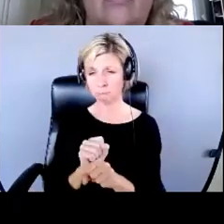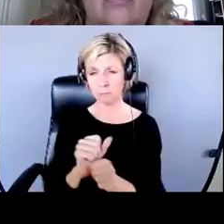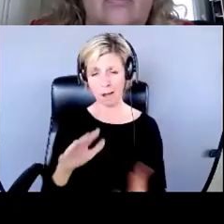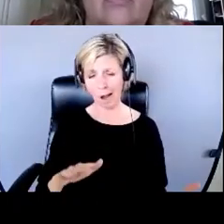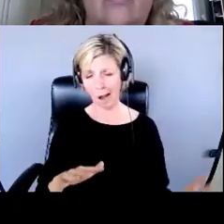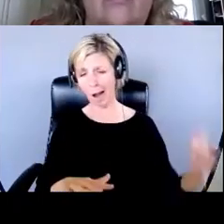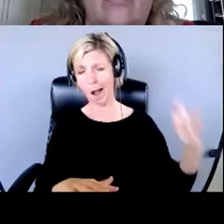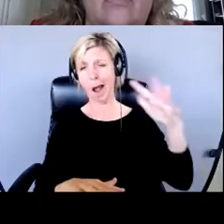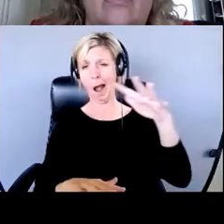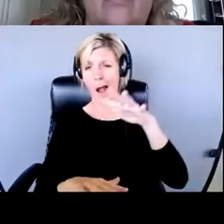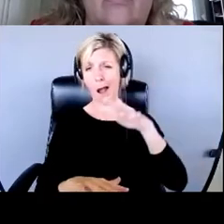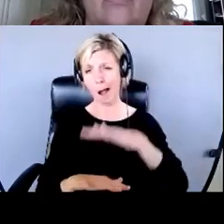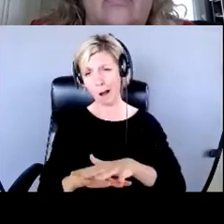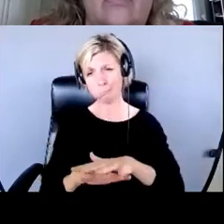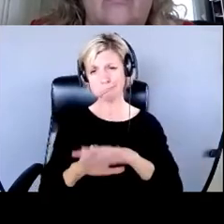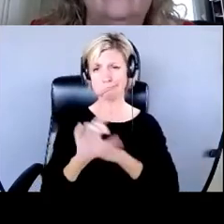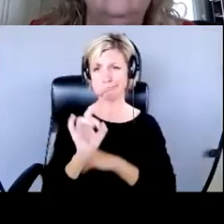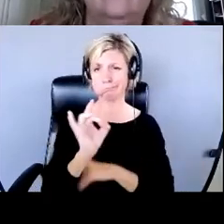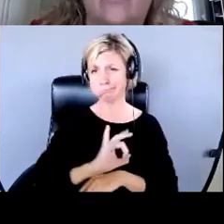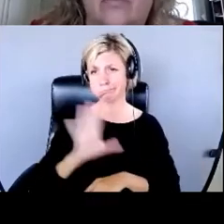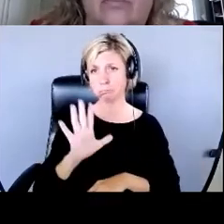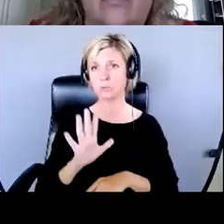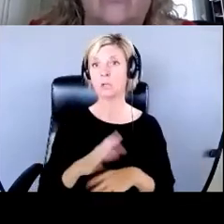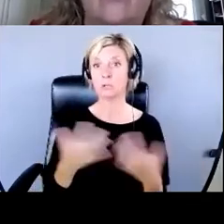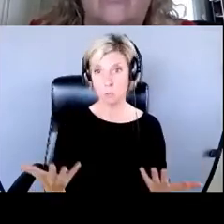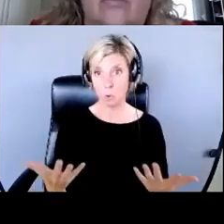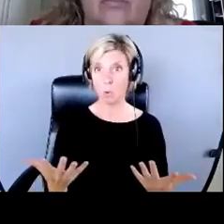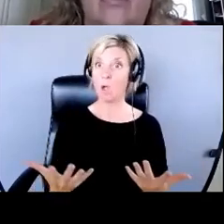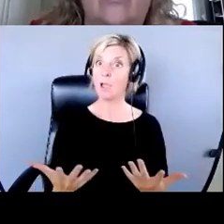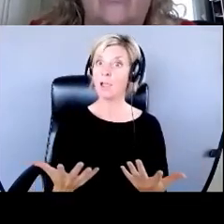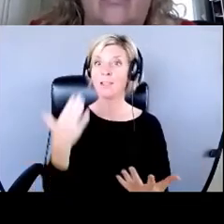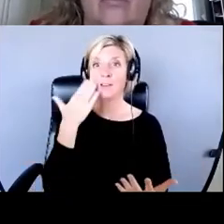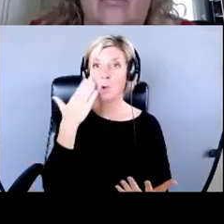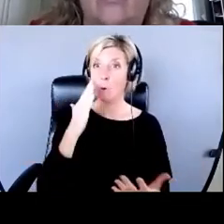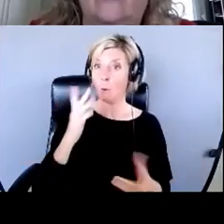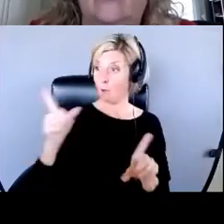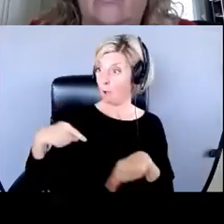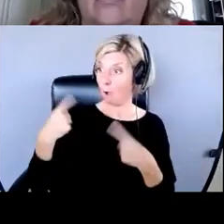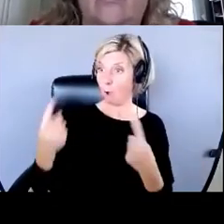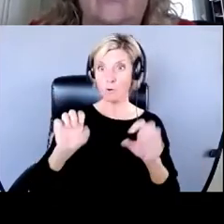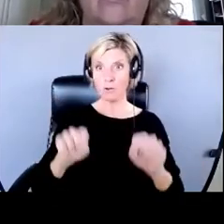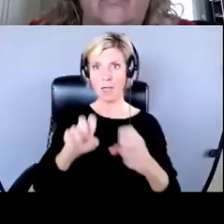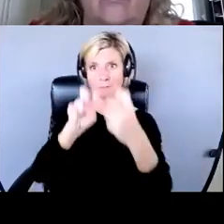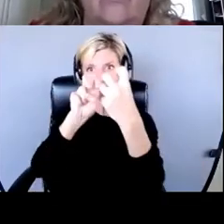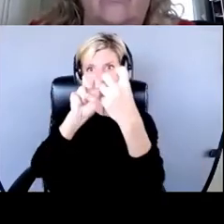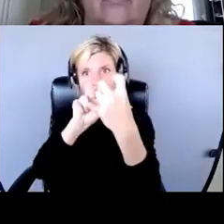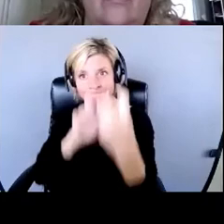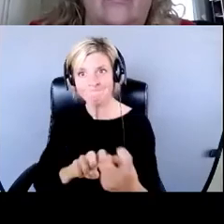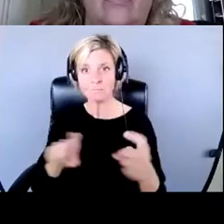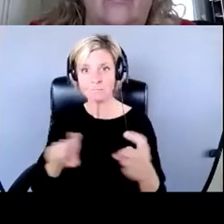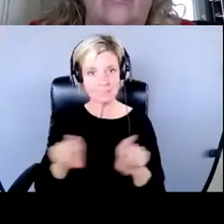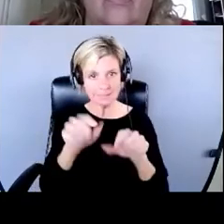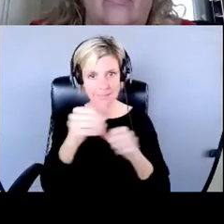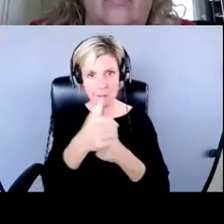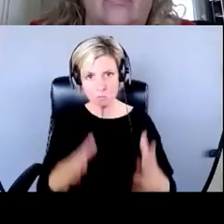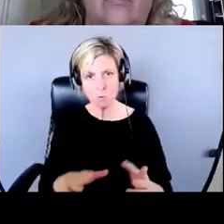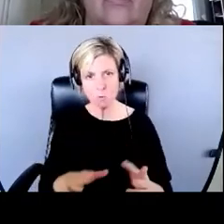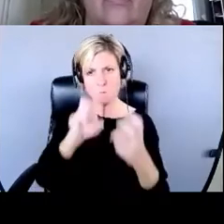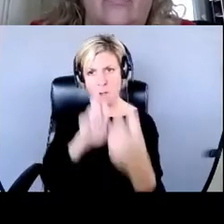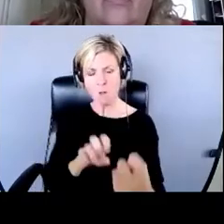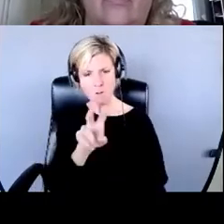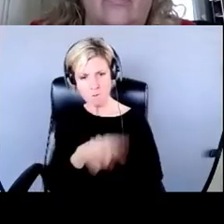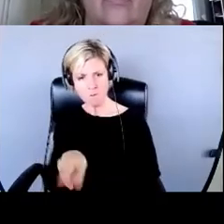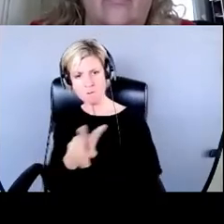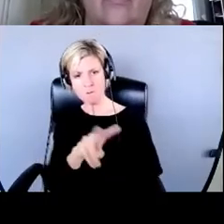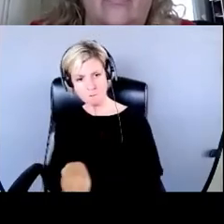there's one thing about being in a room with someone and being able to ask questions and get a tangible feel for things. It's another matter